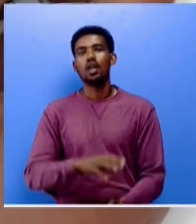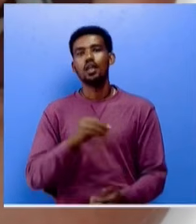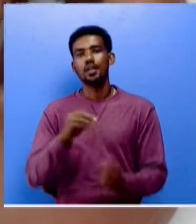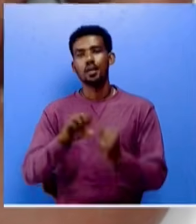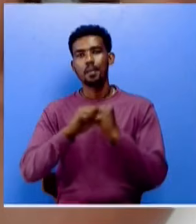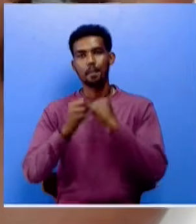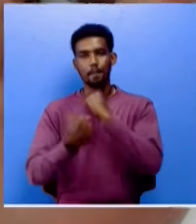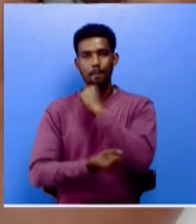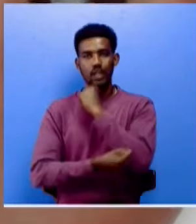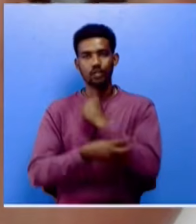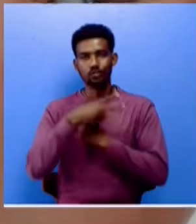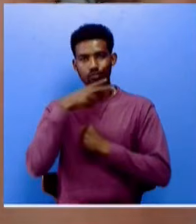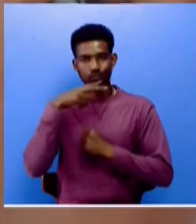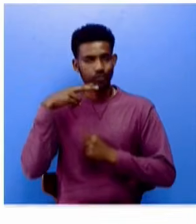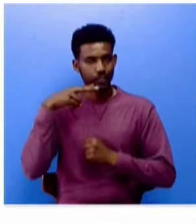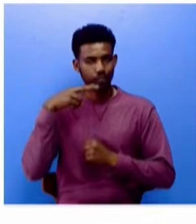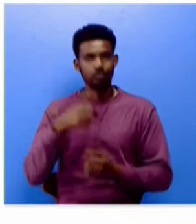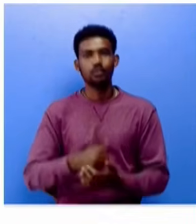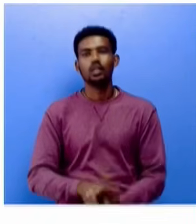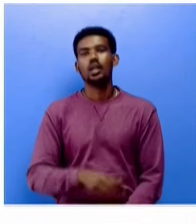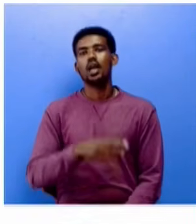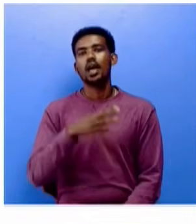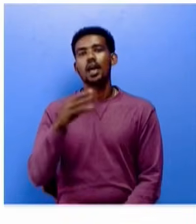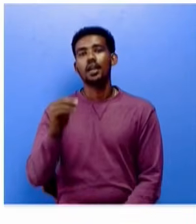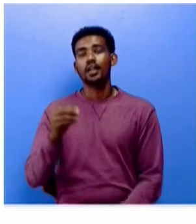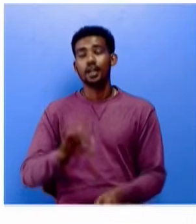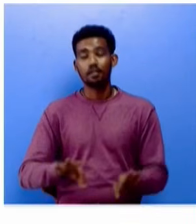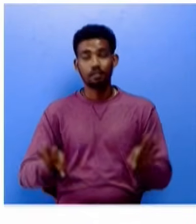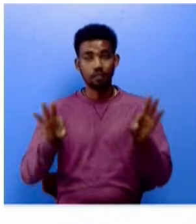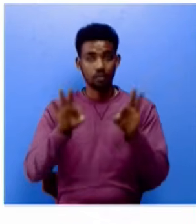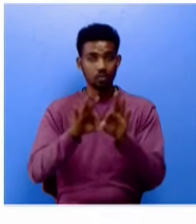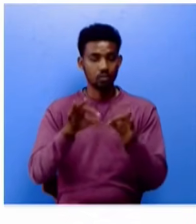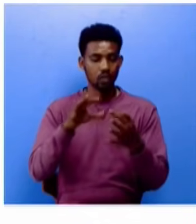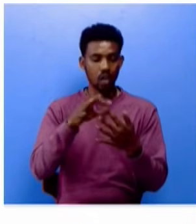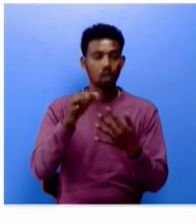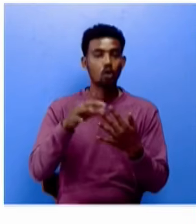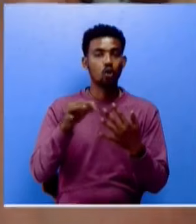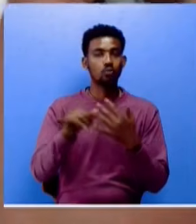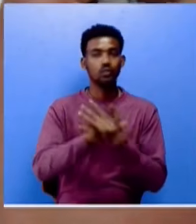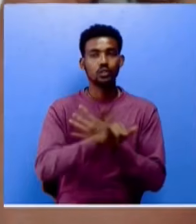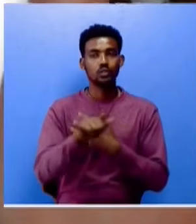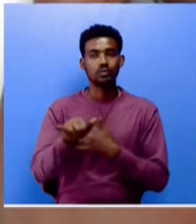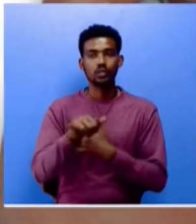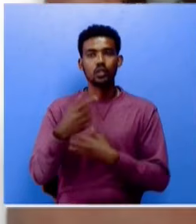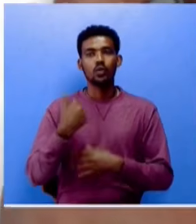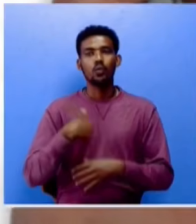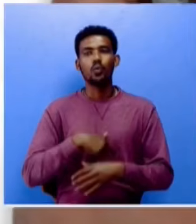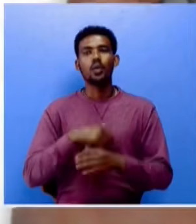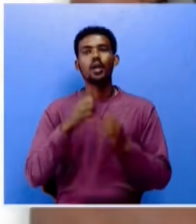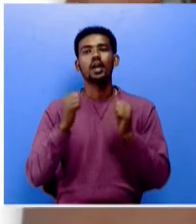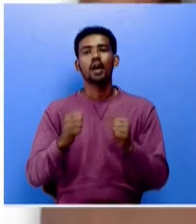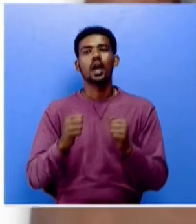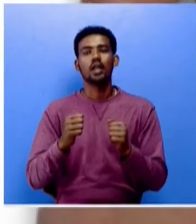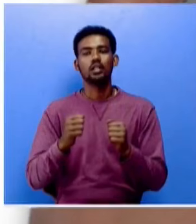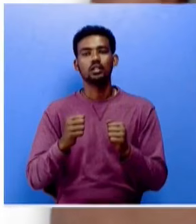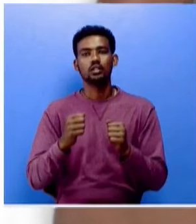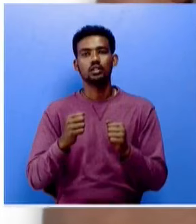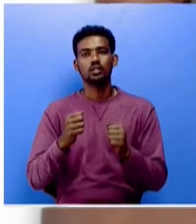Base verb. And if necessary as option, we can use object. plus